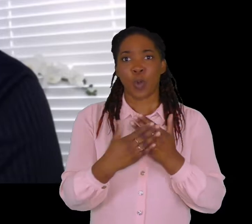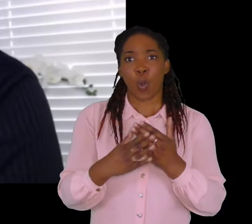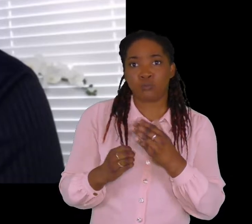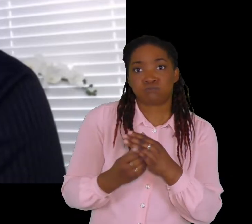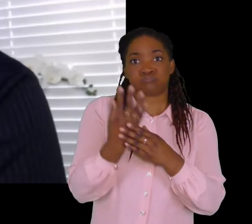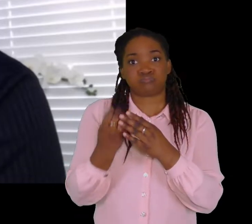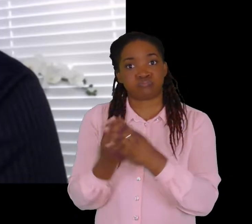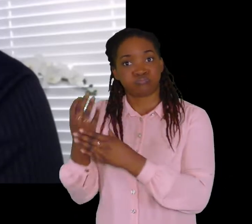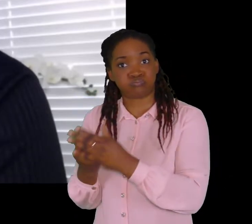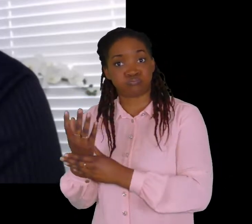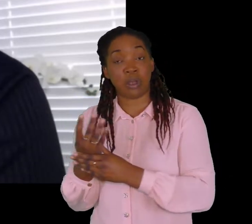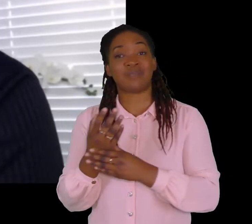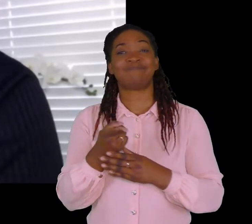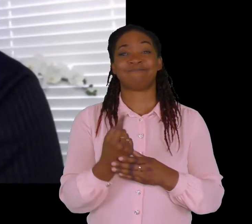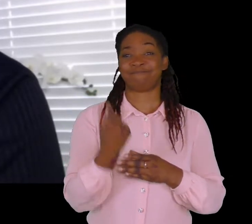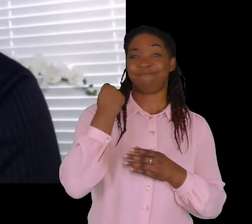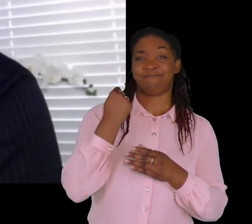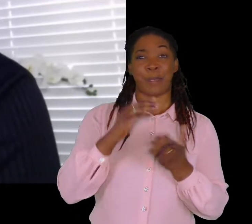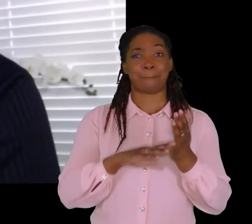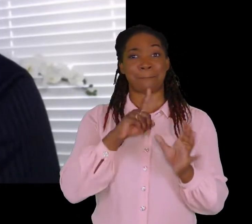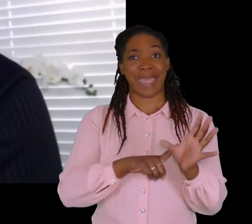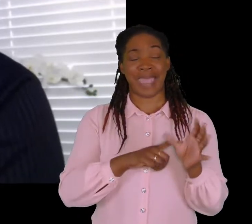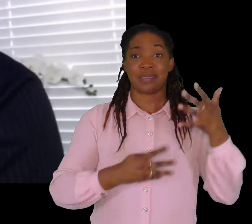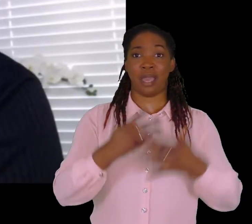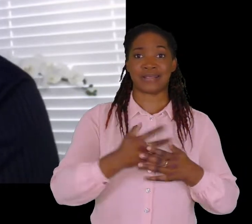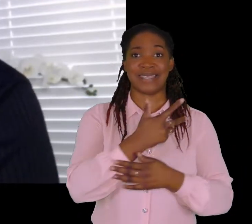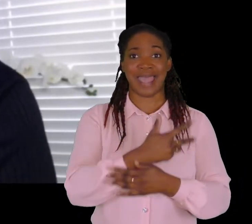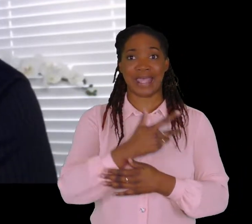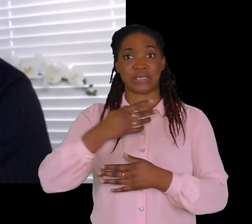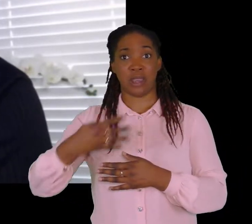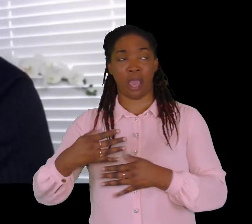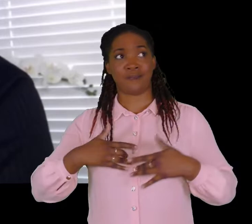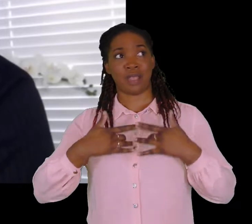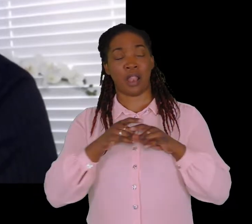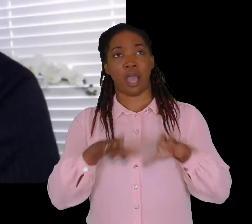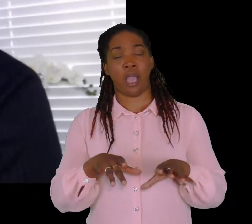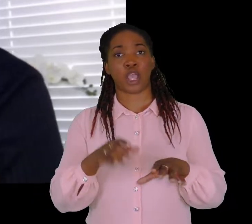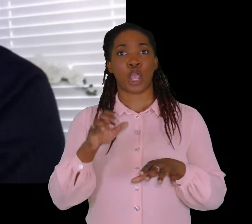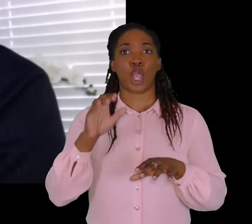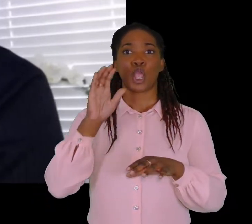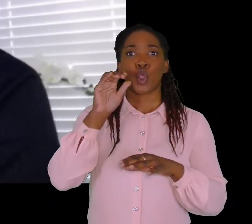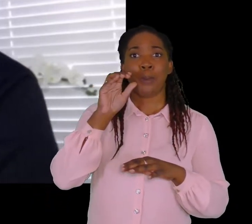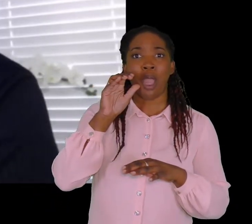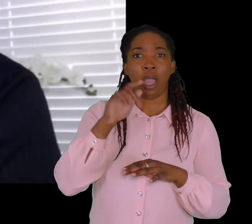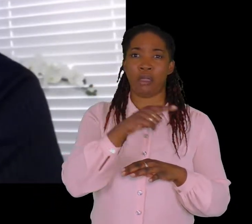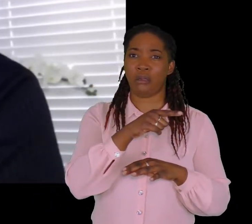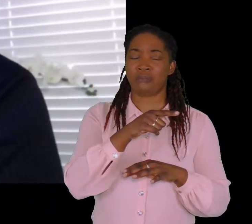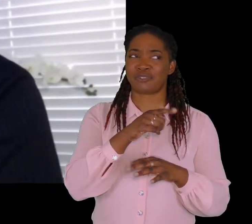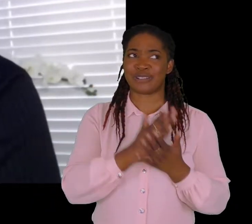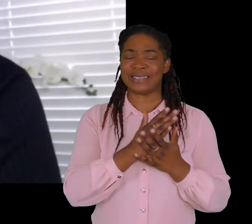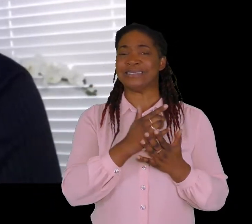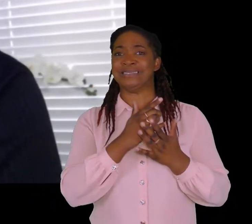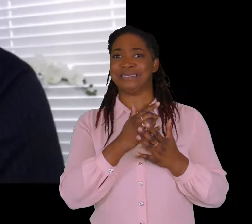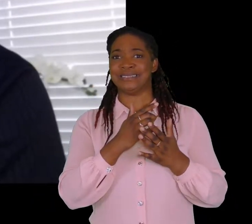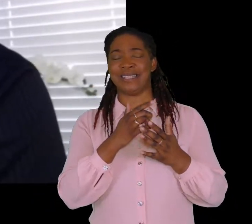May 1989, at that point, seemed fated for Cuba. One already felt the failings of the